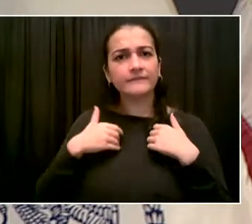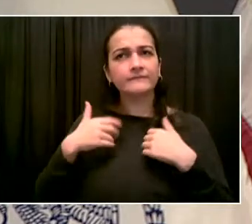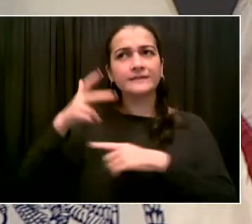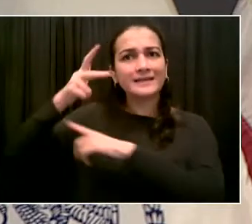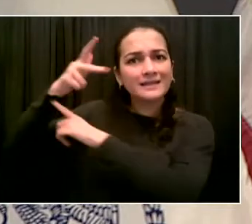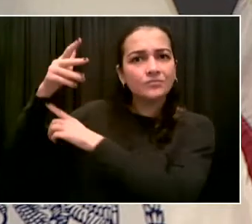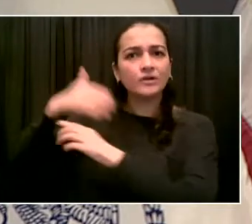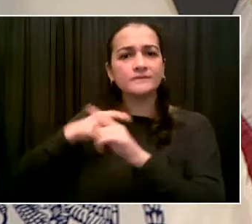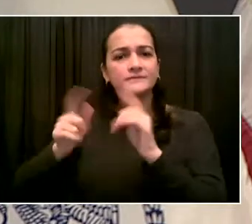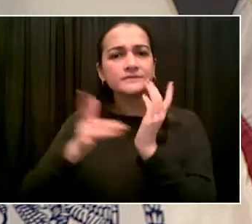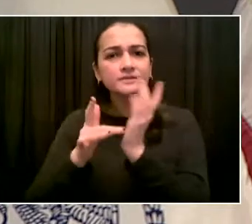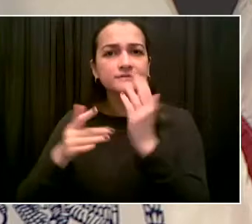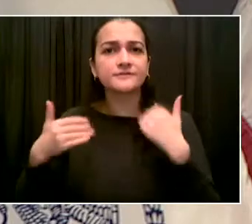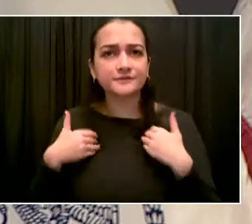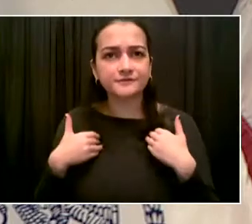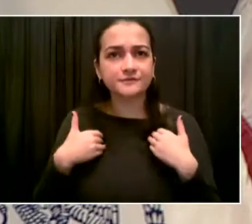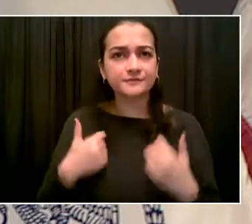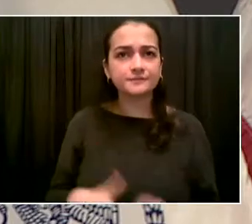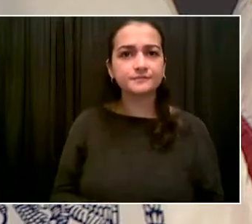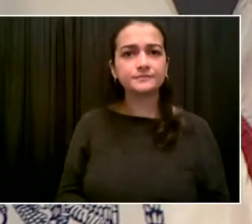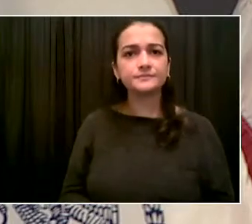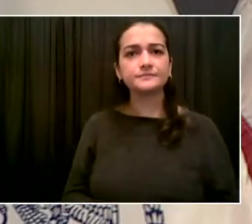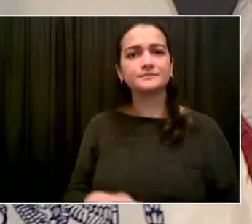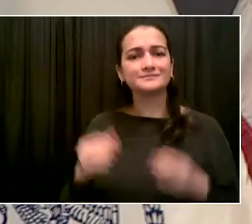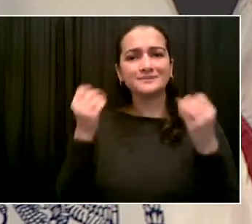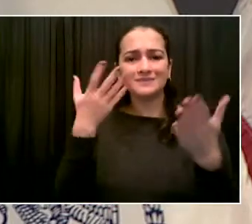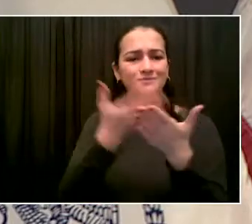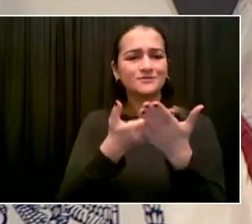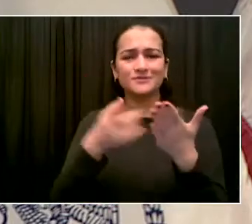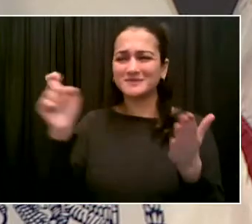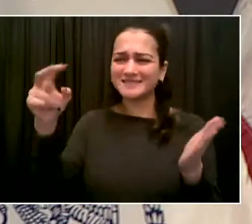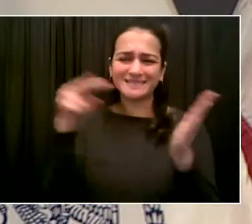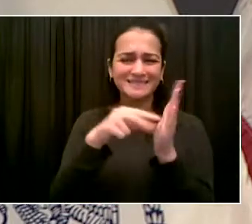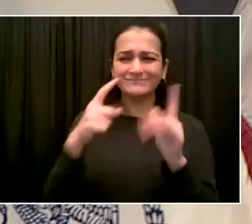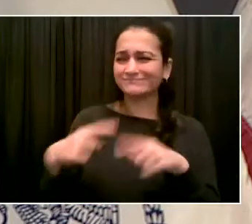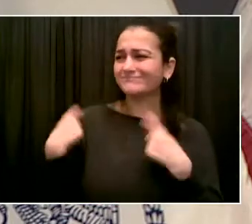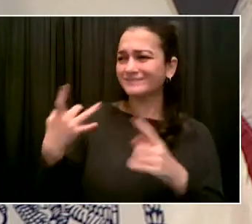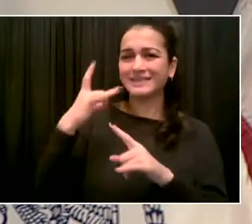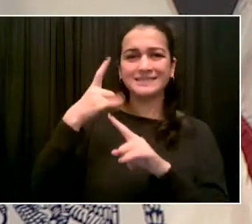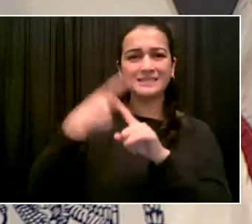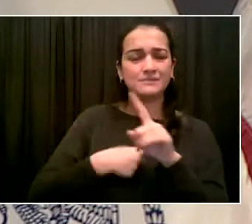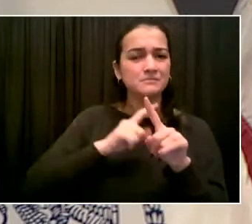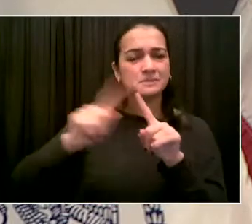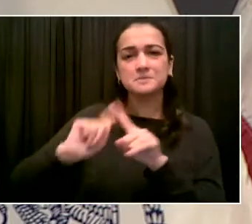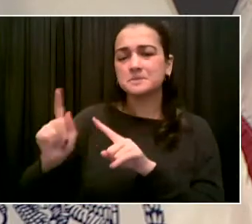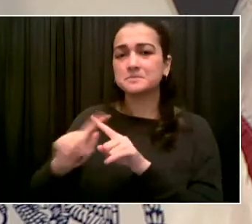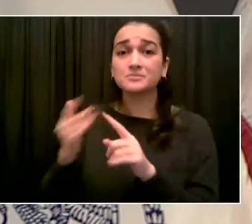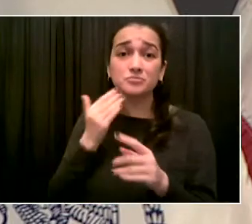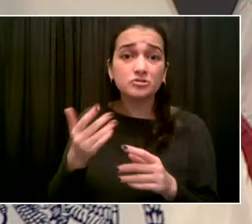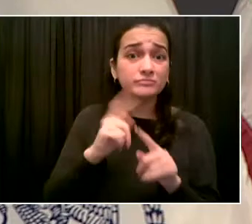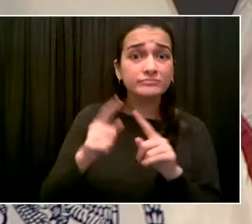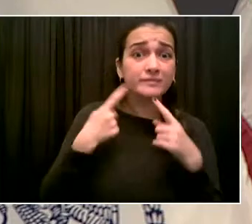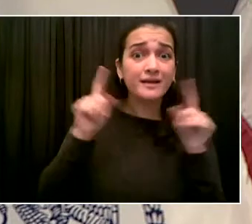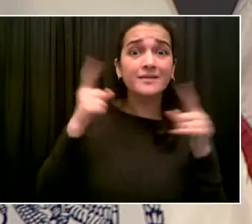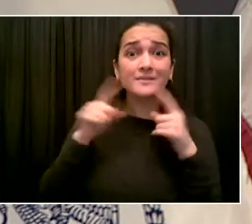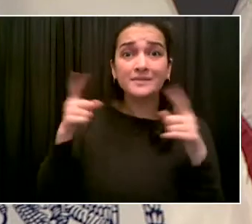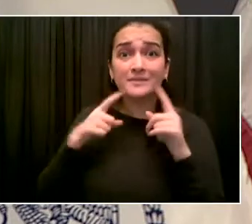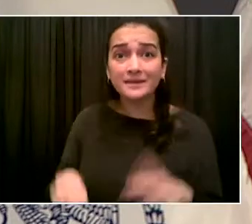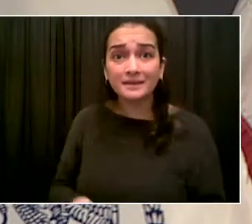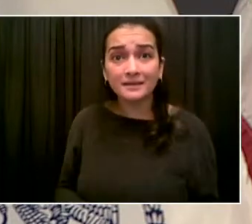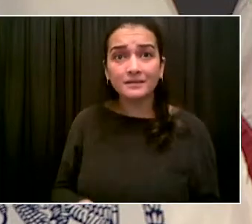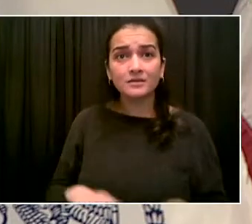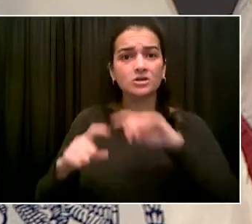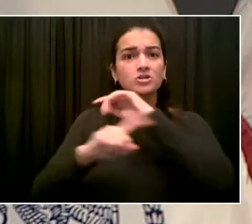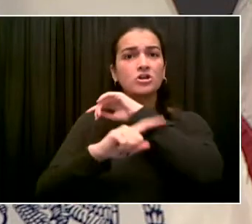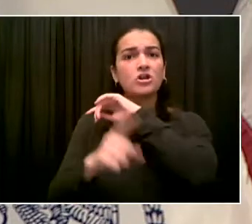actually very, very promising. Sanitation Department got its funding back, went out there, is doing a great job. We had the City Cleanup Corps